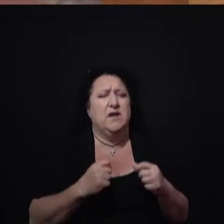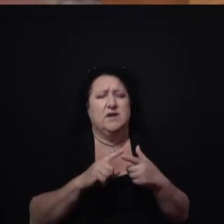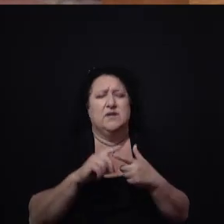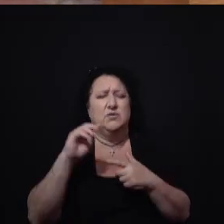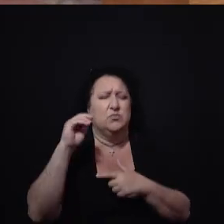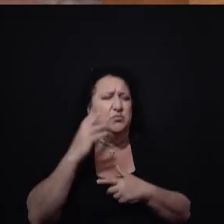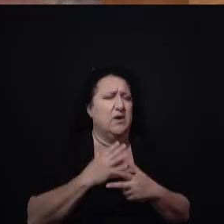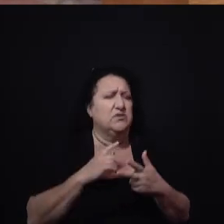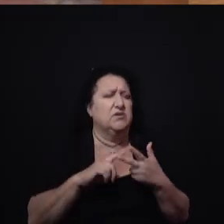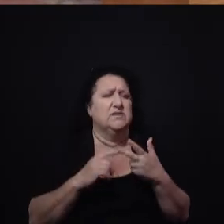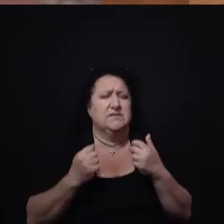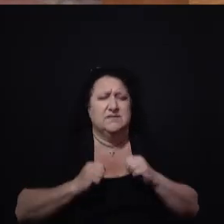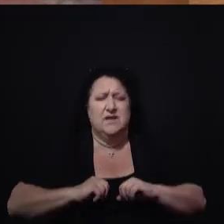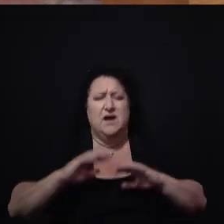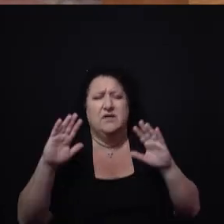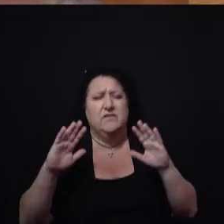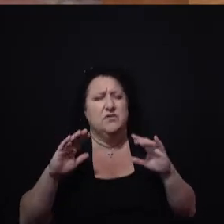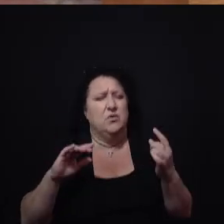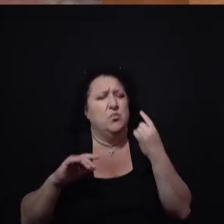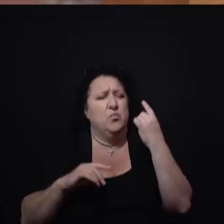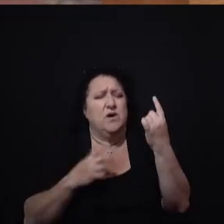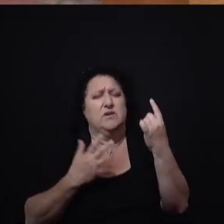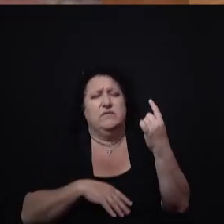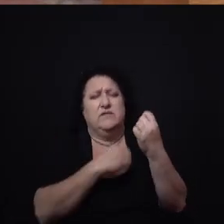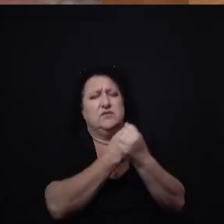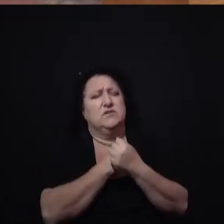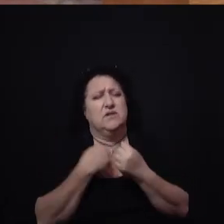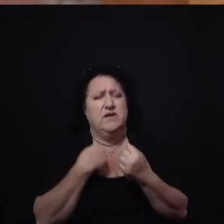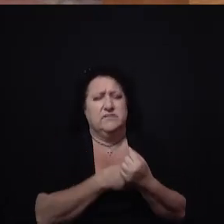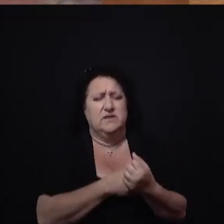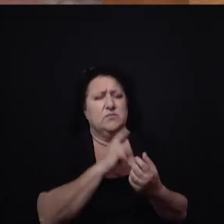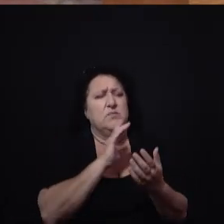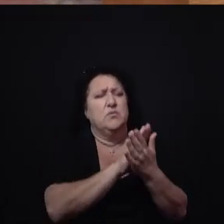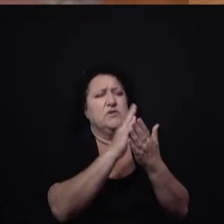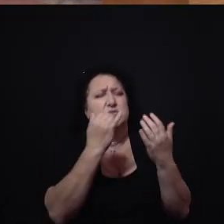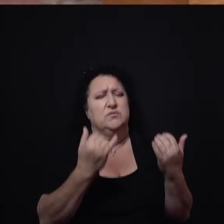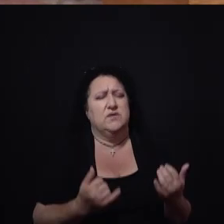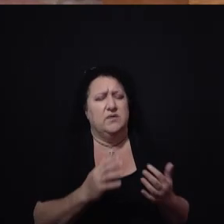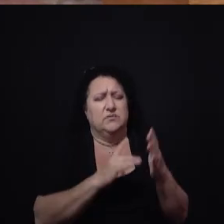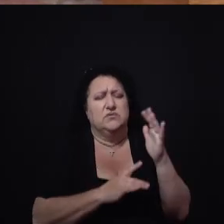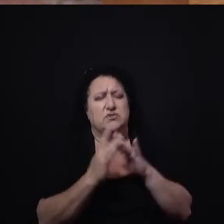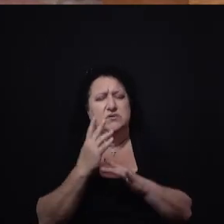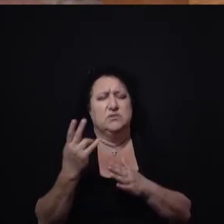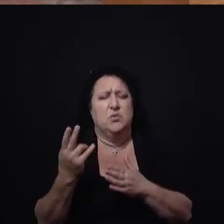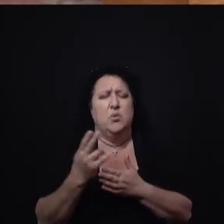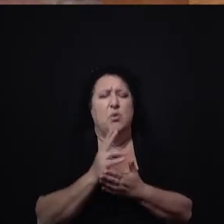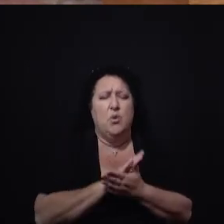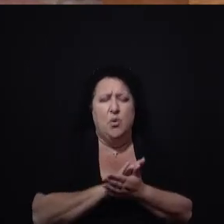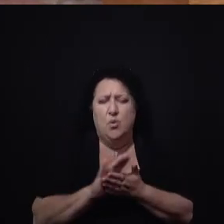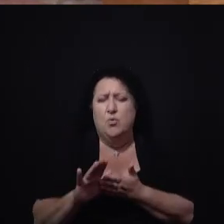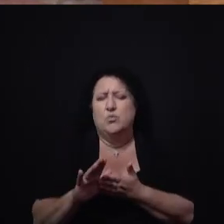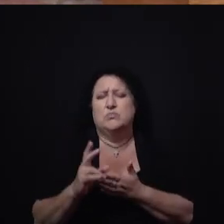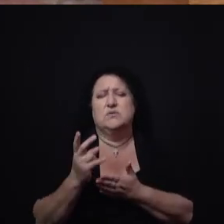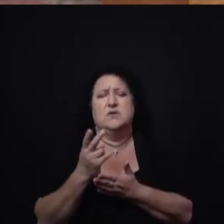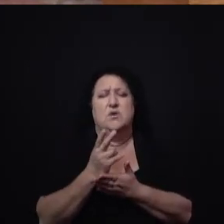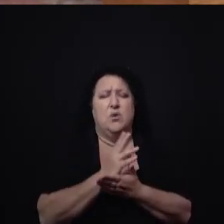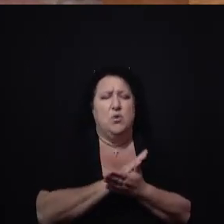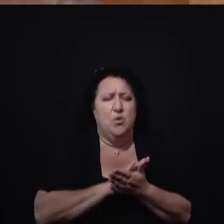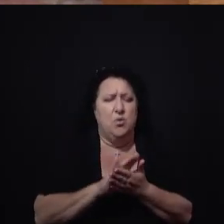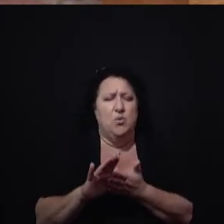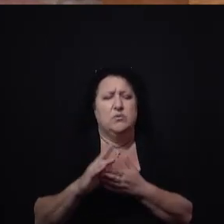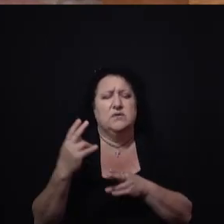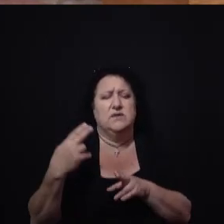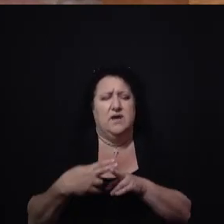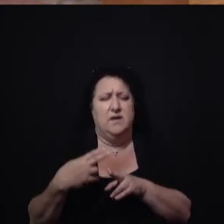loved us. We praise you now in Jesus' holy, holy, holy